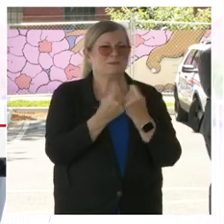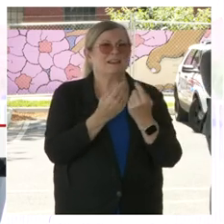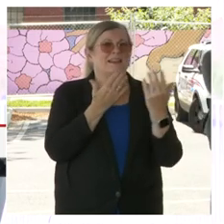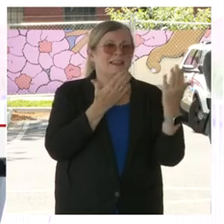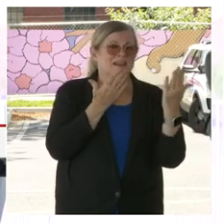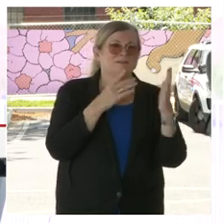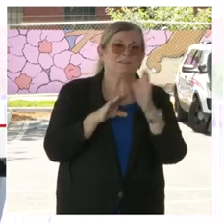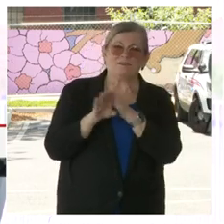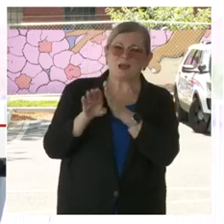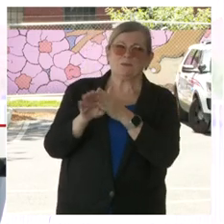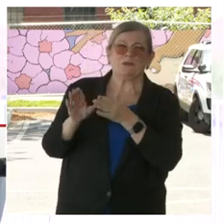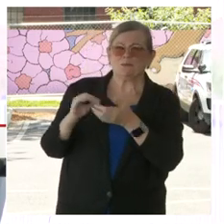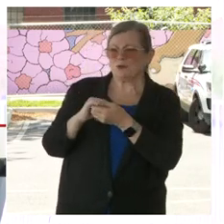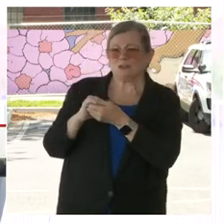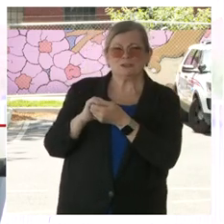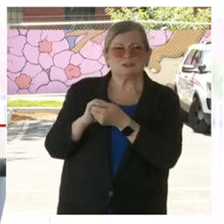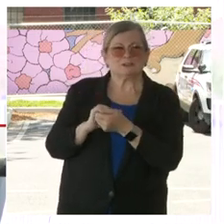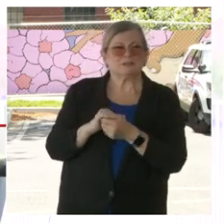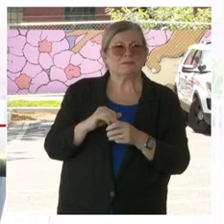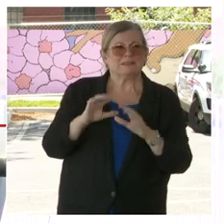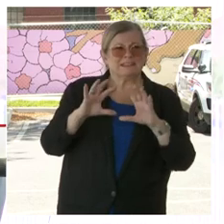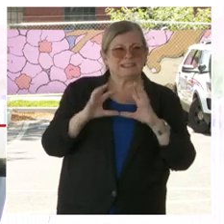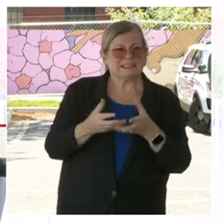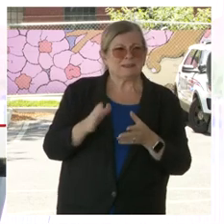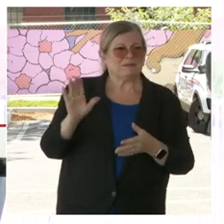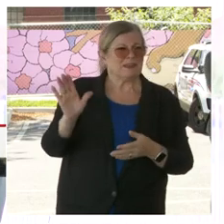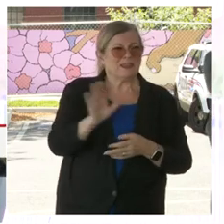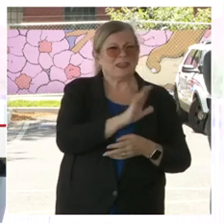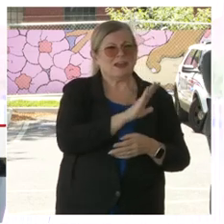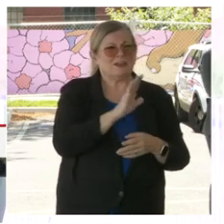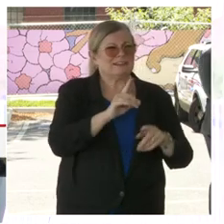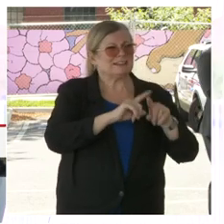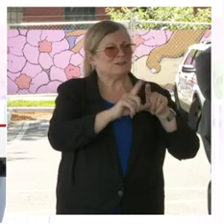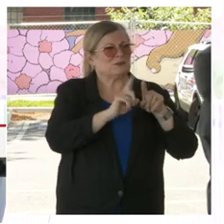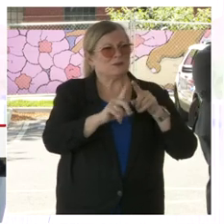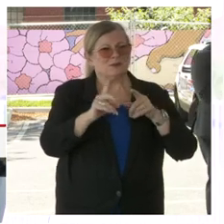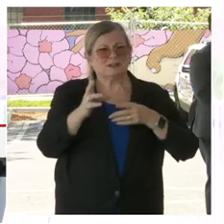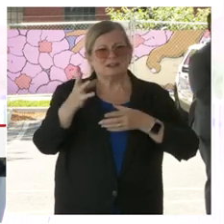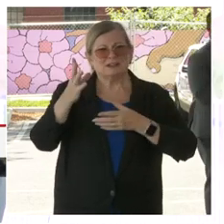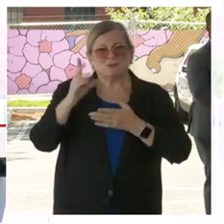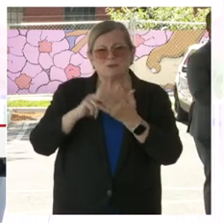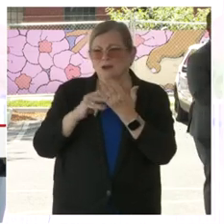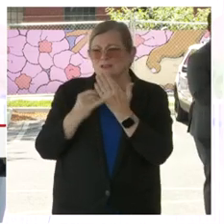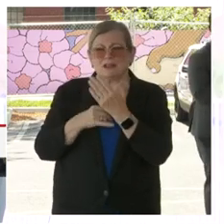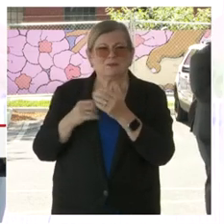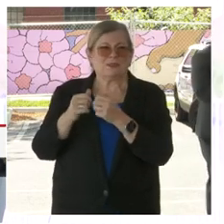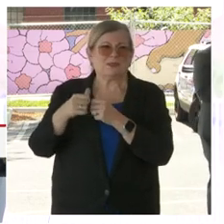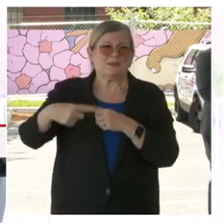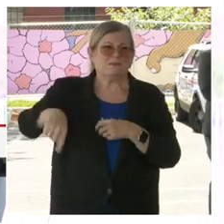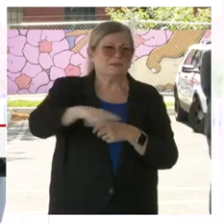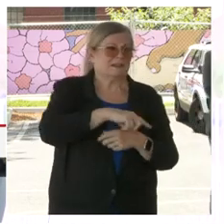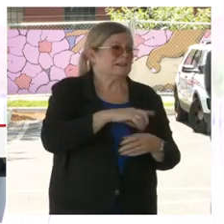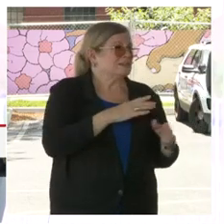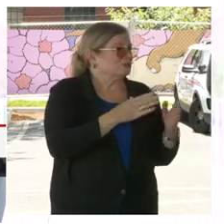Greg Cardona and their principals Vance Gregg and Juan Cardona. Our general contractor is the one and